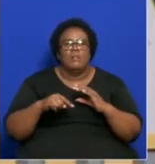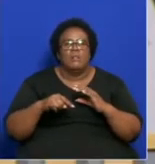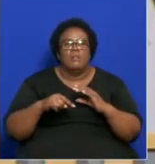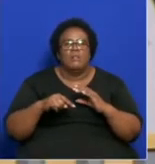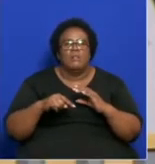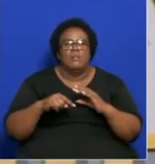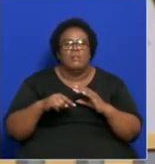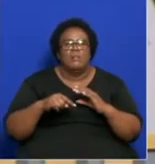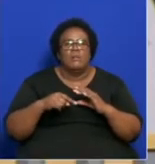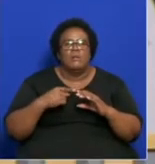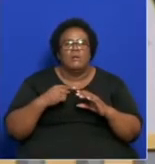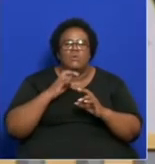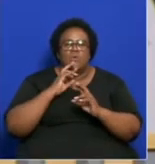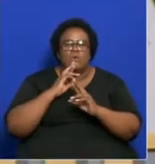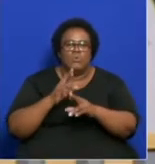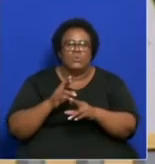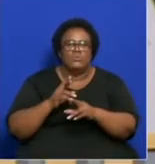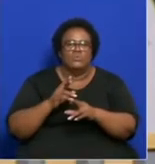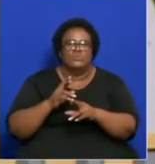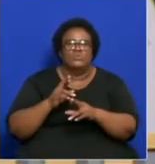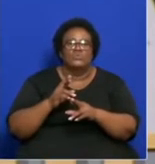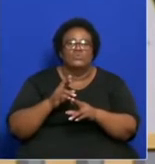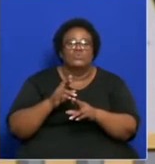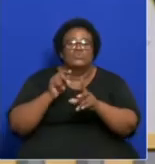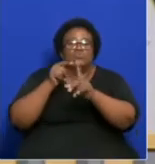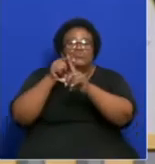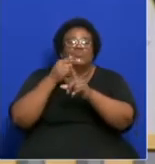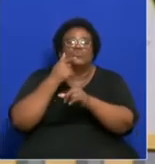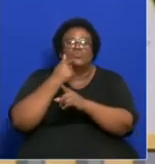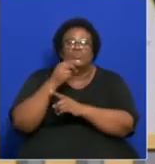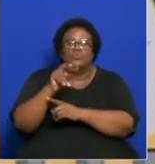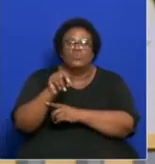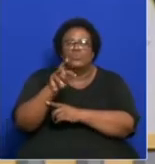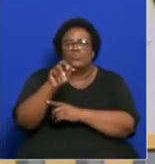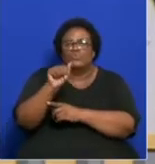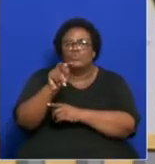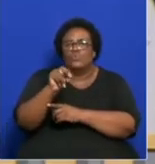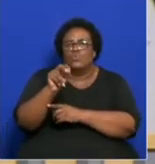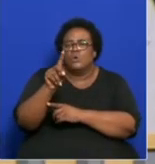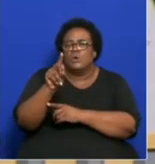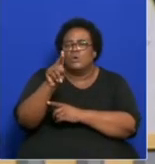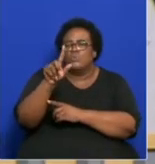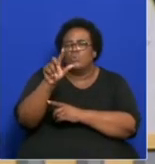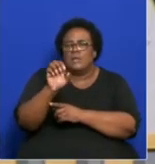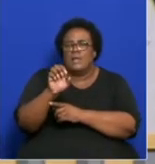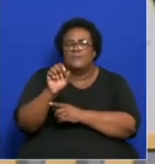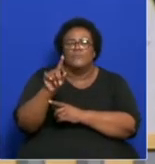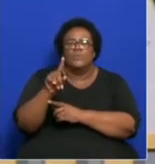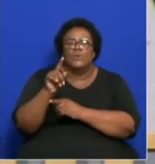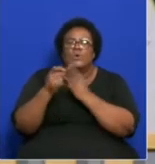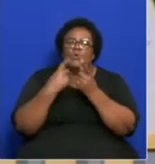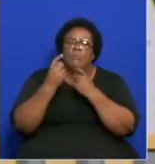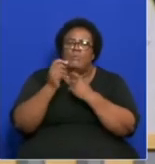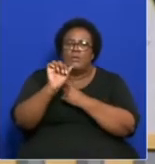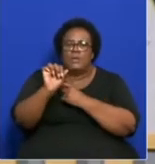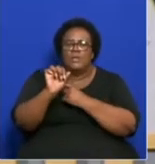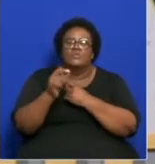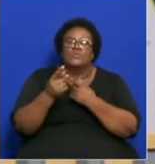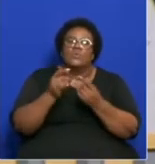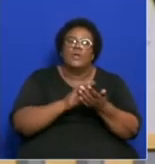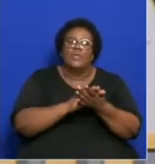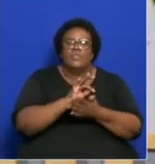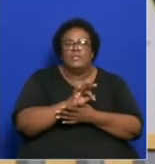Nandule regarding his complaint that 13 requisitions were created without